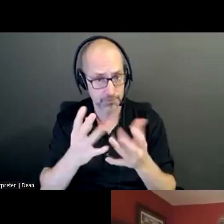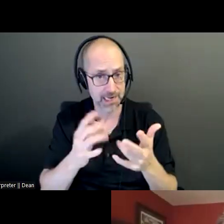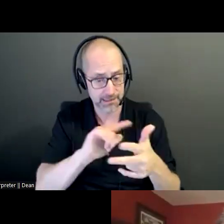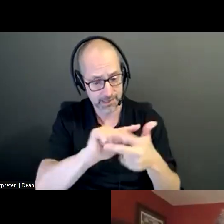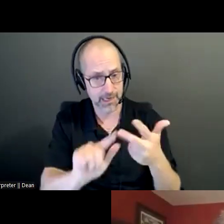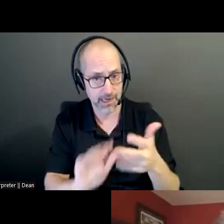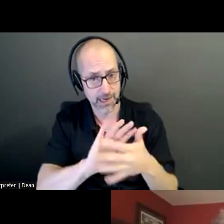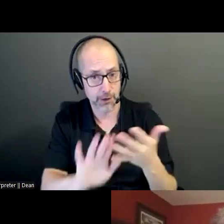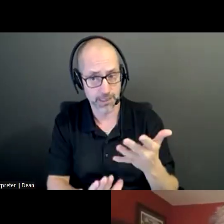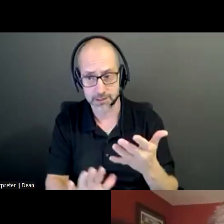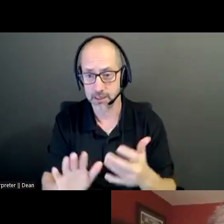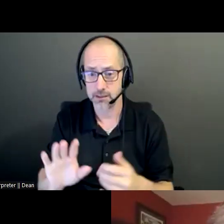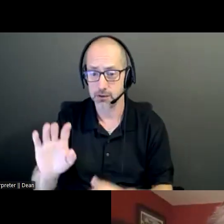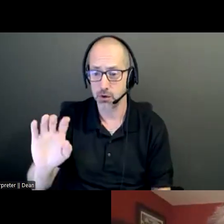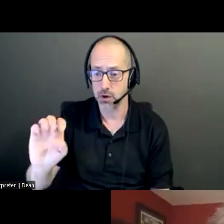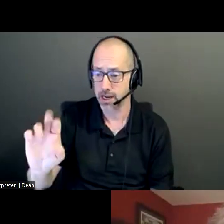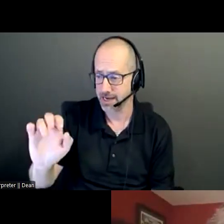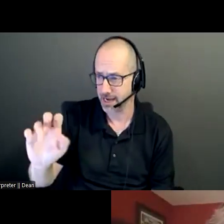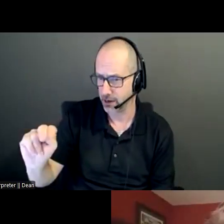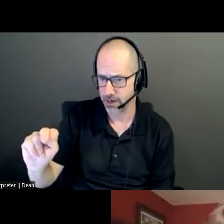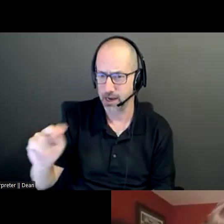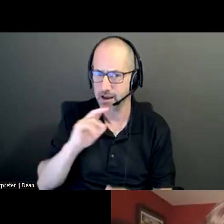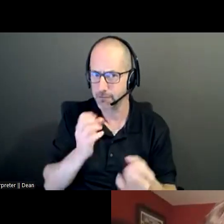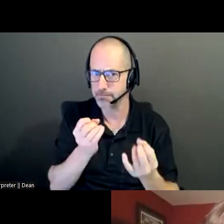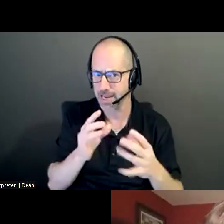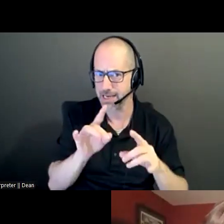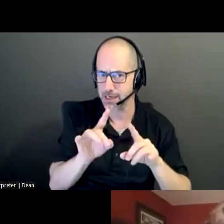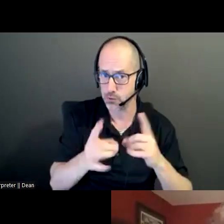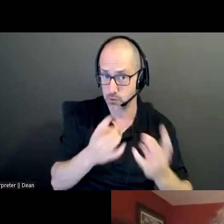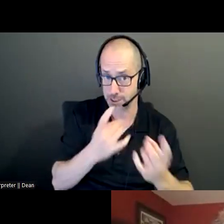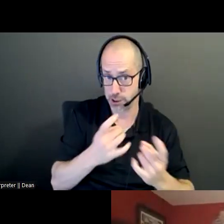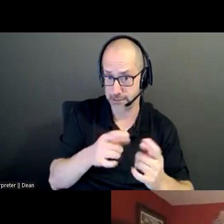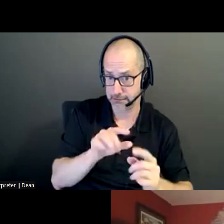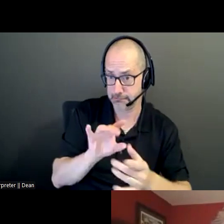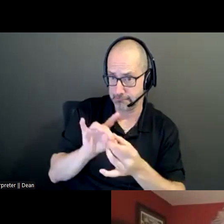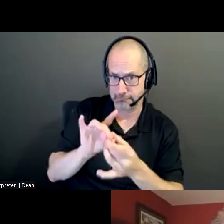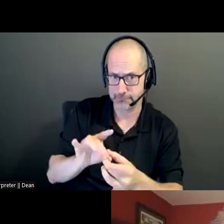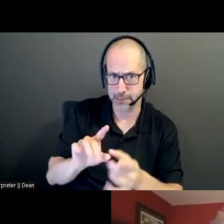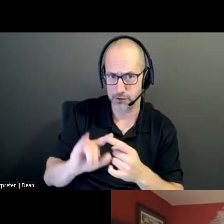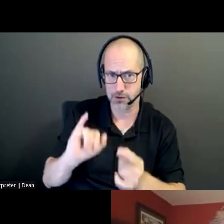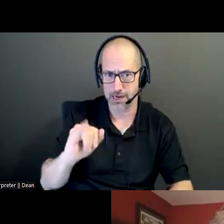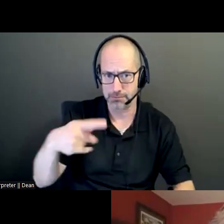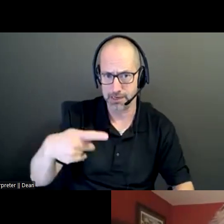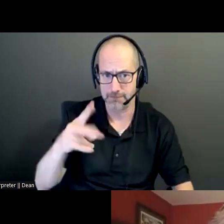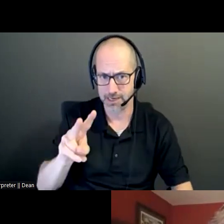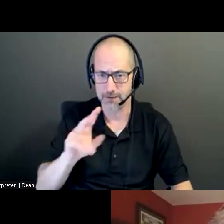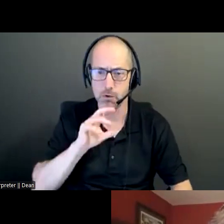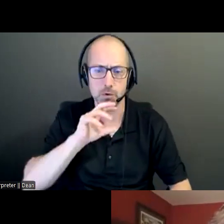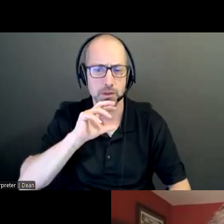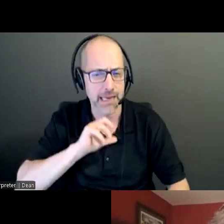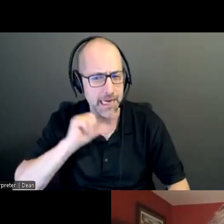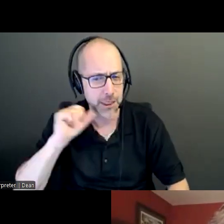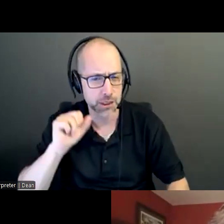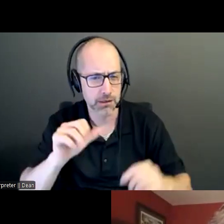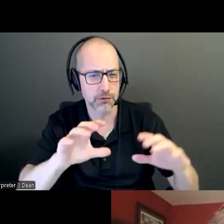Erin. And so, Erin, there's been a number of questions that have come in about intimate partner homicide in aging populations. And one of